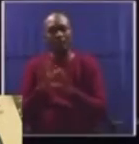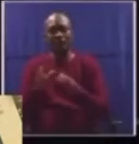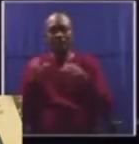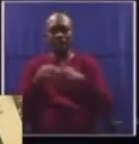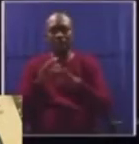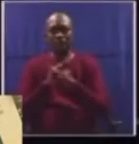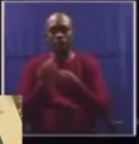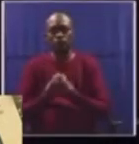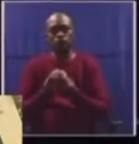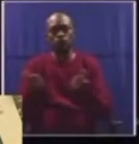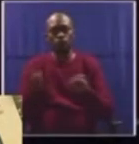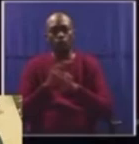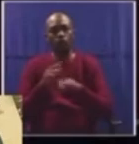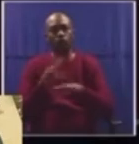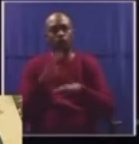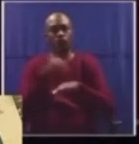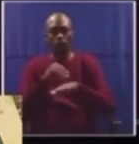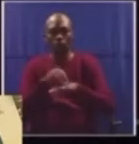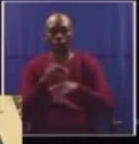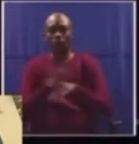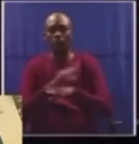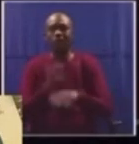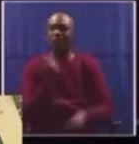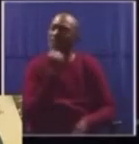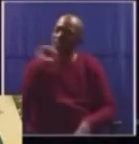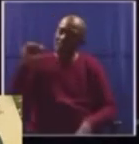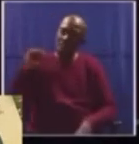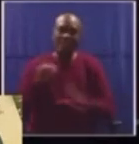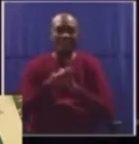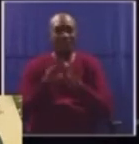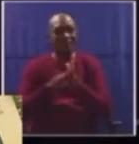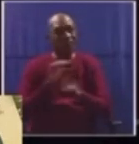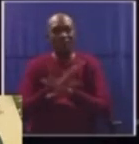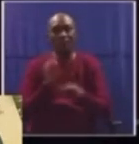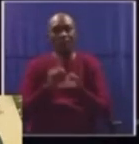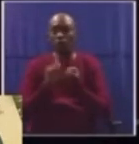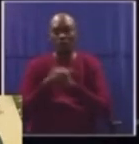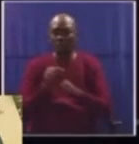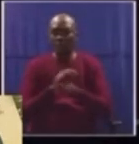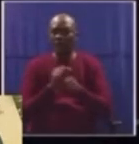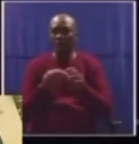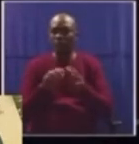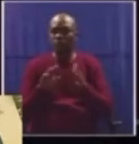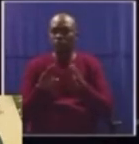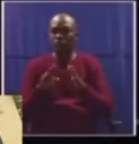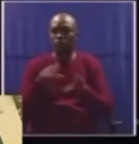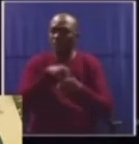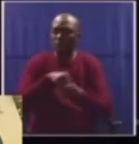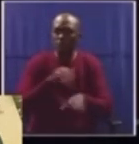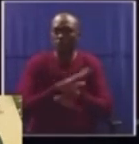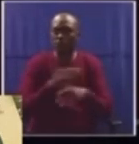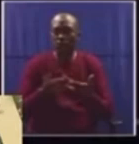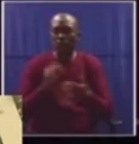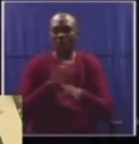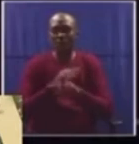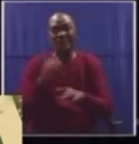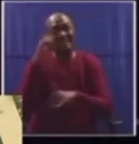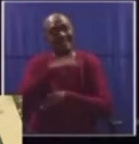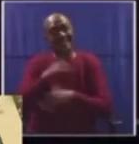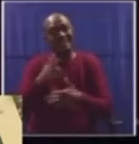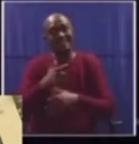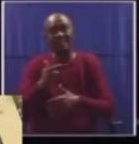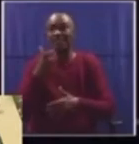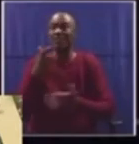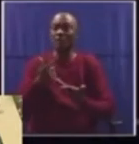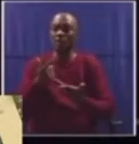as a failing government. We reject this bill as we will not be part of the collective that sees the daylight robbery of the